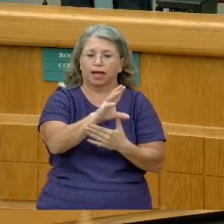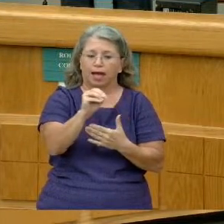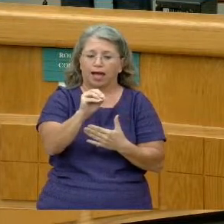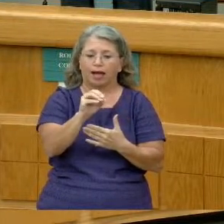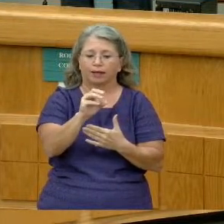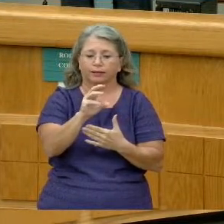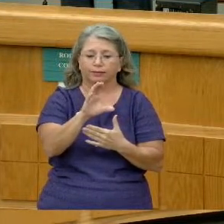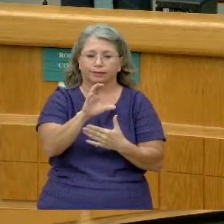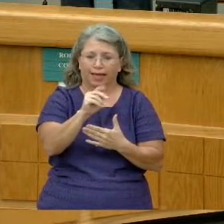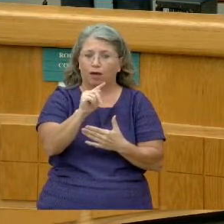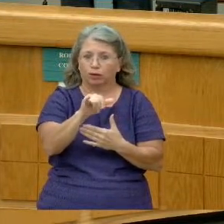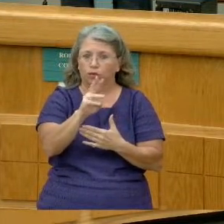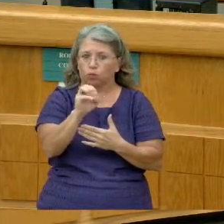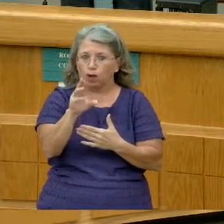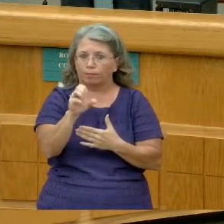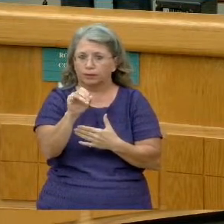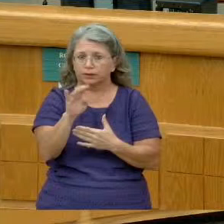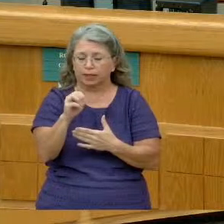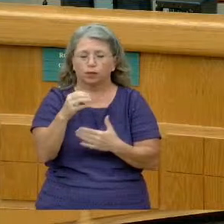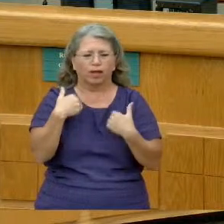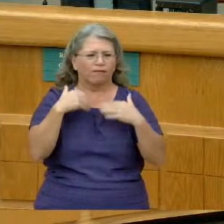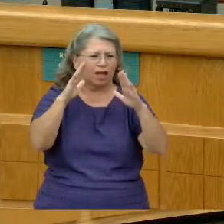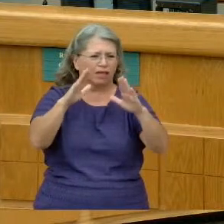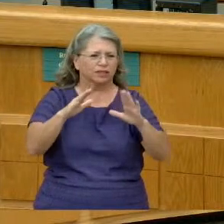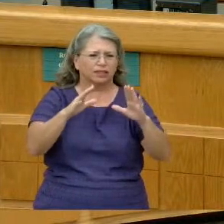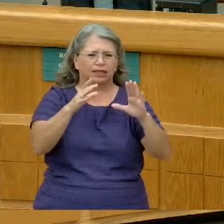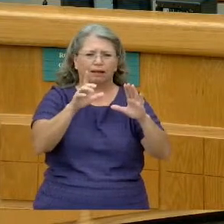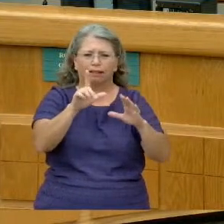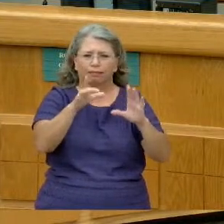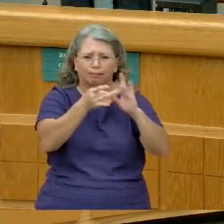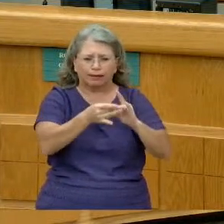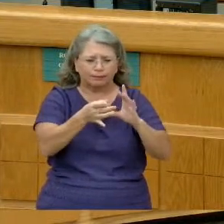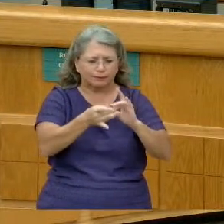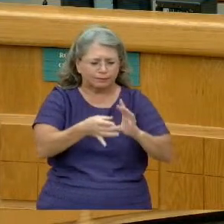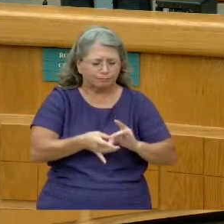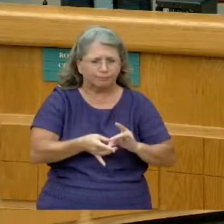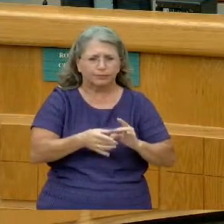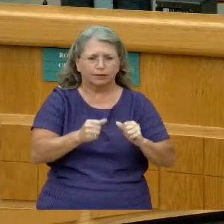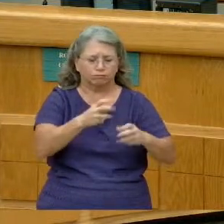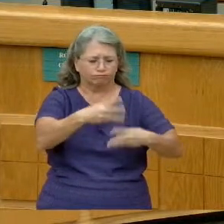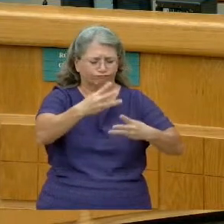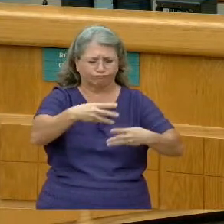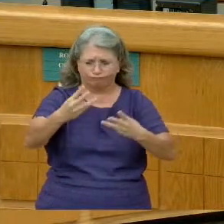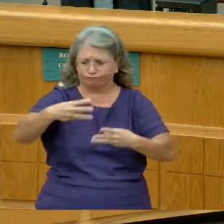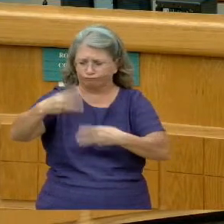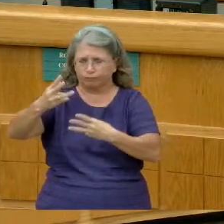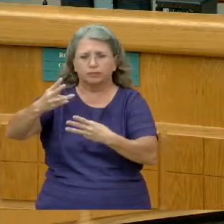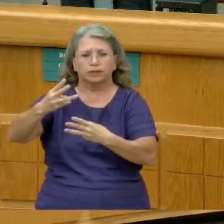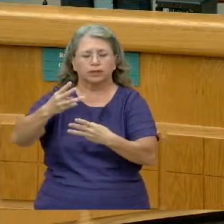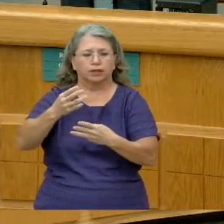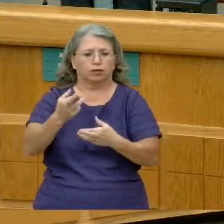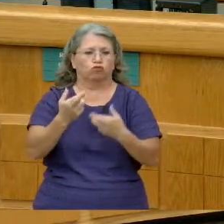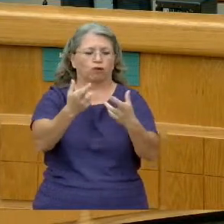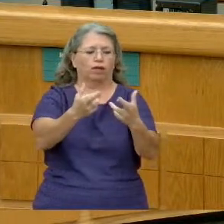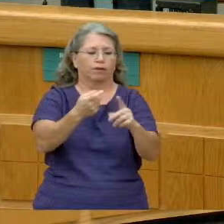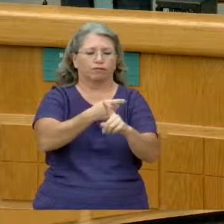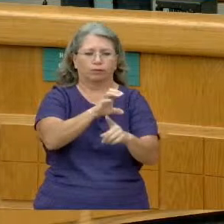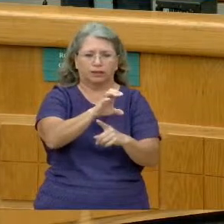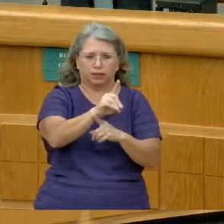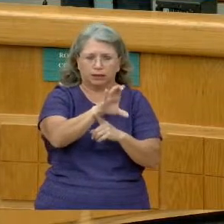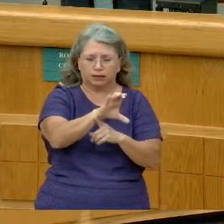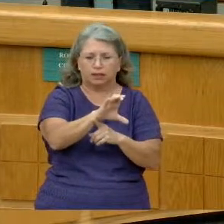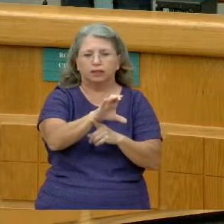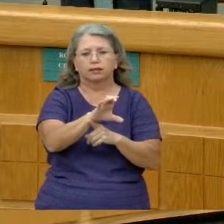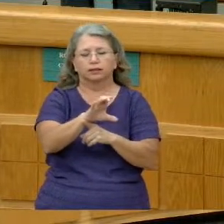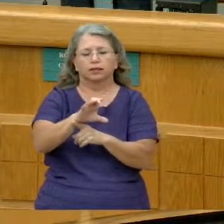really good links to information. And so for those of you that are interested, what the CDC recommends, it's posted. I'm also going to